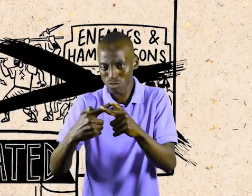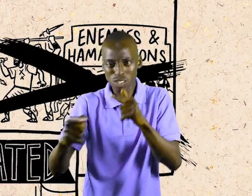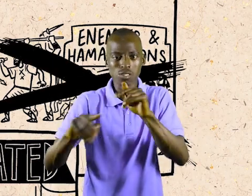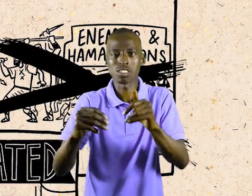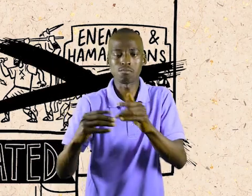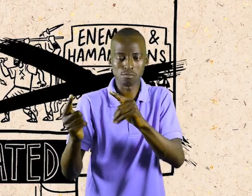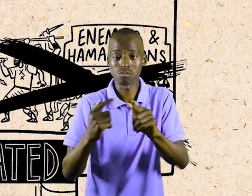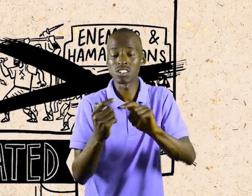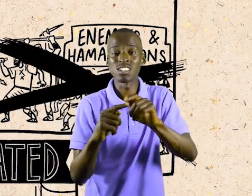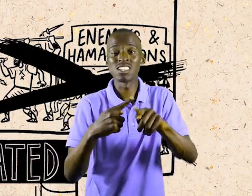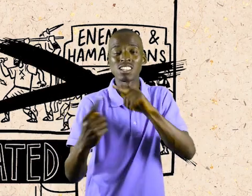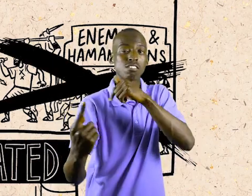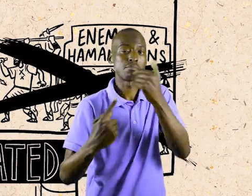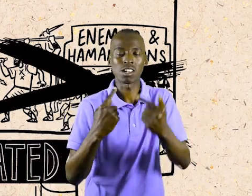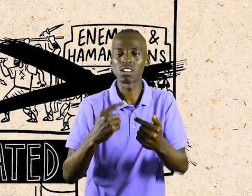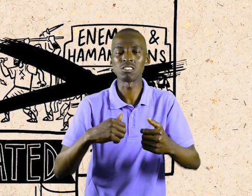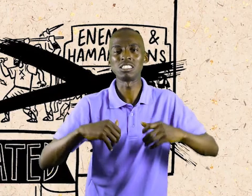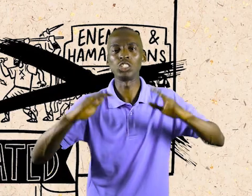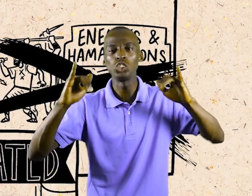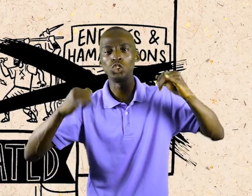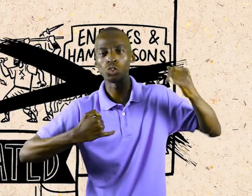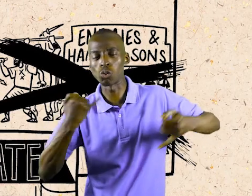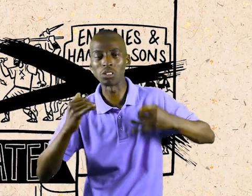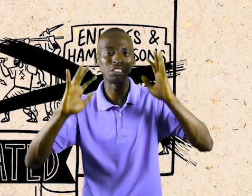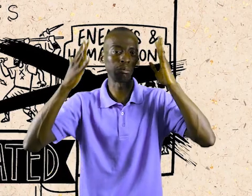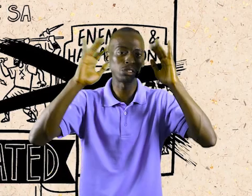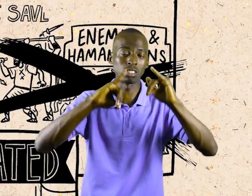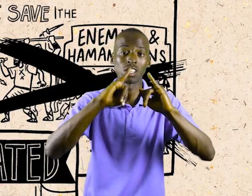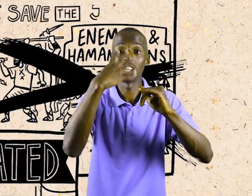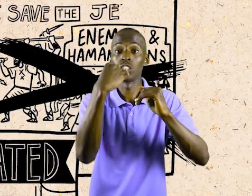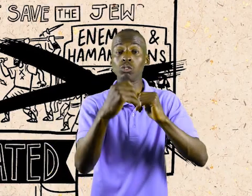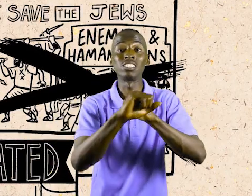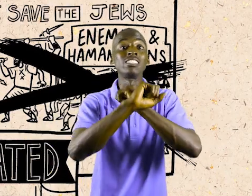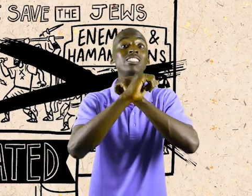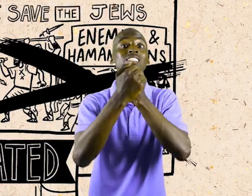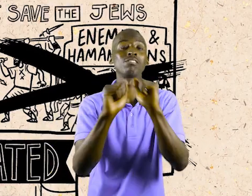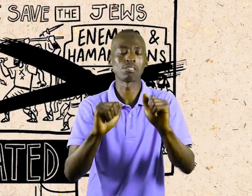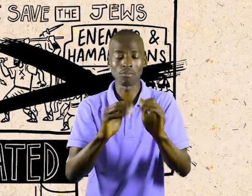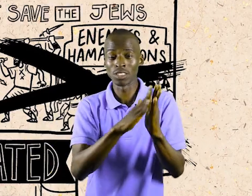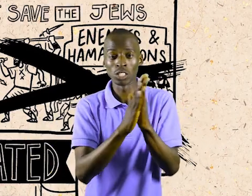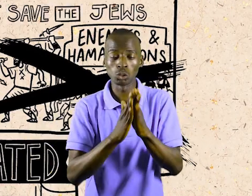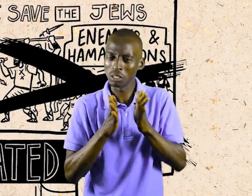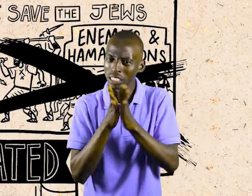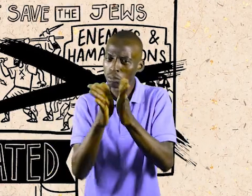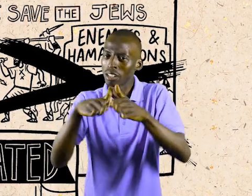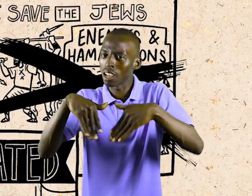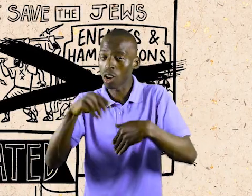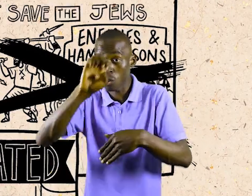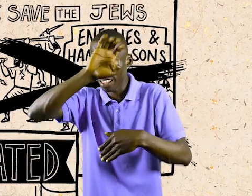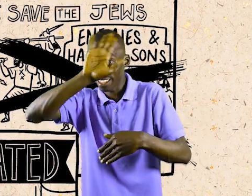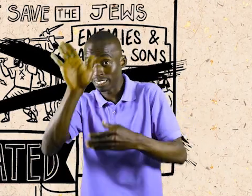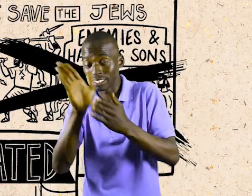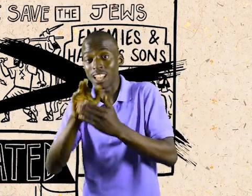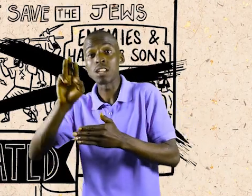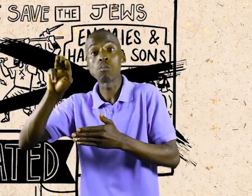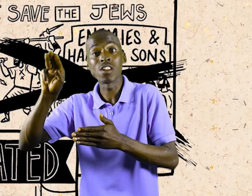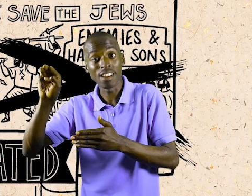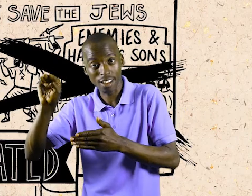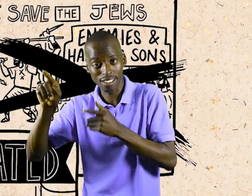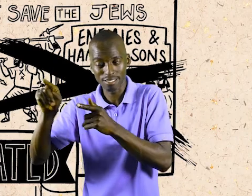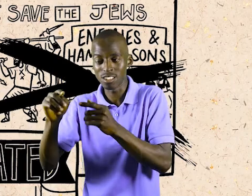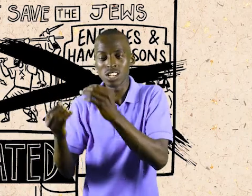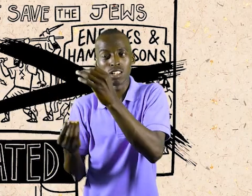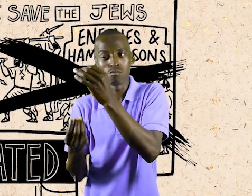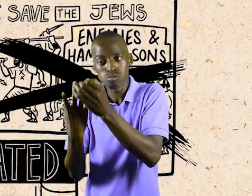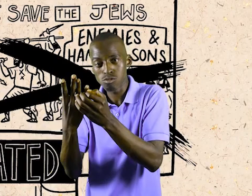kingdom. This results in joy and celebration as the Jews are rescued from annihilation. The story then tells about how Esther and Mordecai established